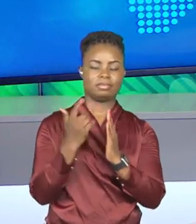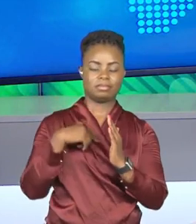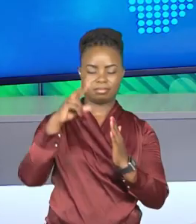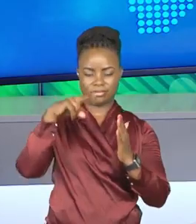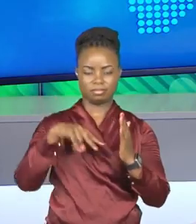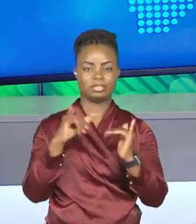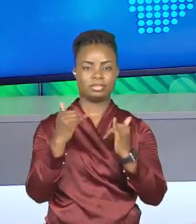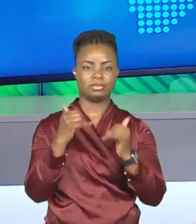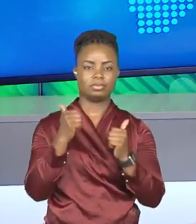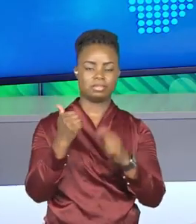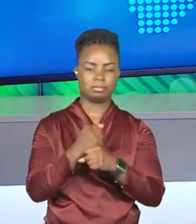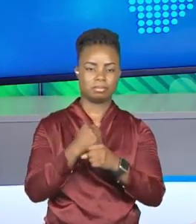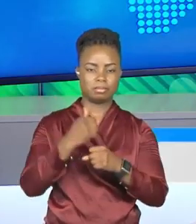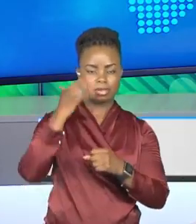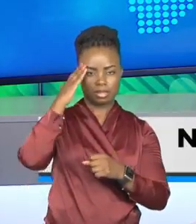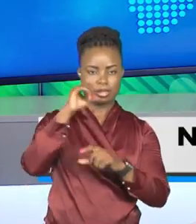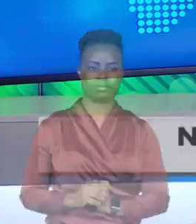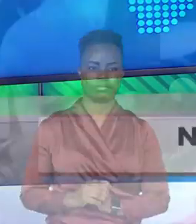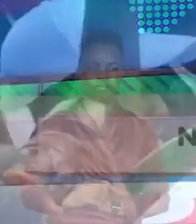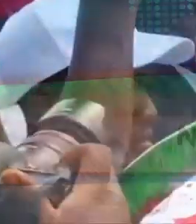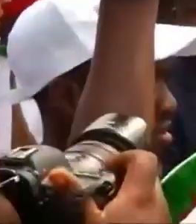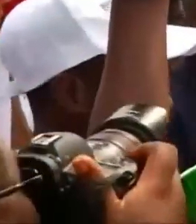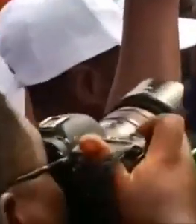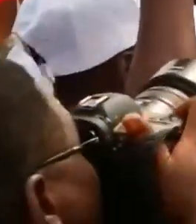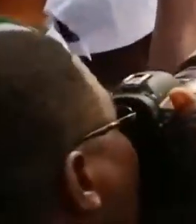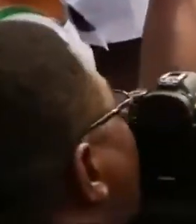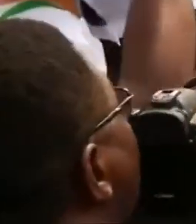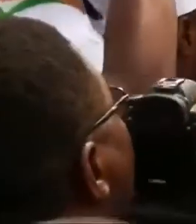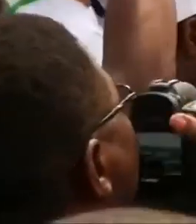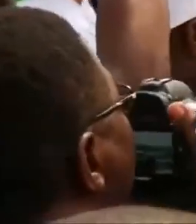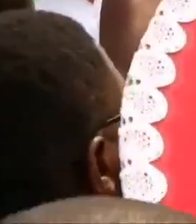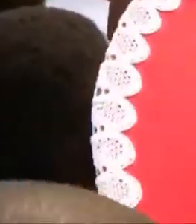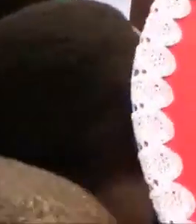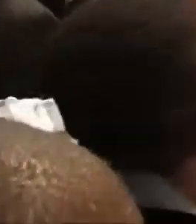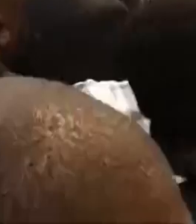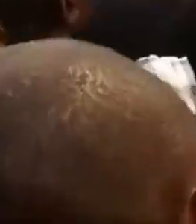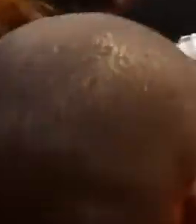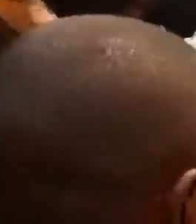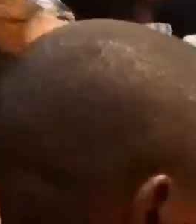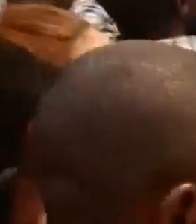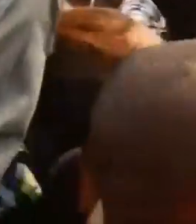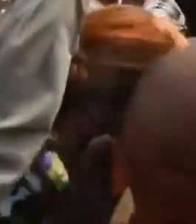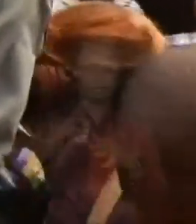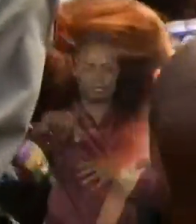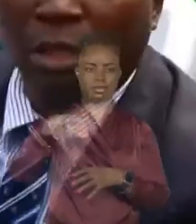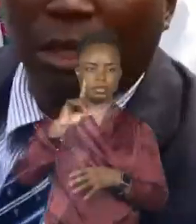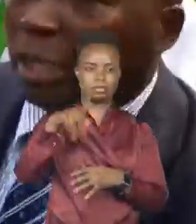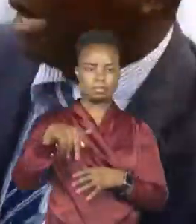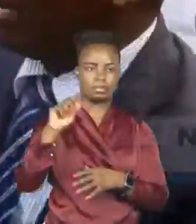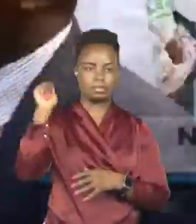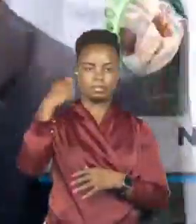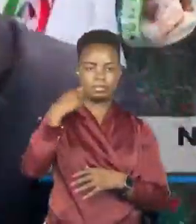news that made the headlines around the continent. The People's Democratic Party, PDP, presidential candidate